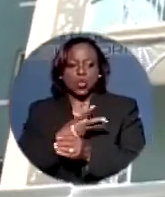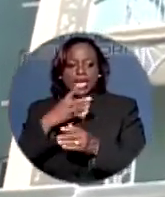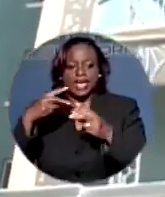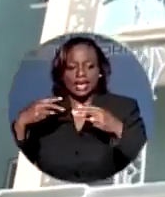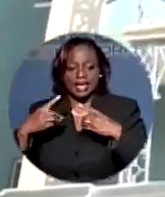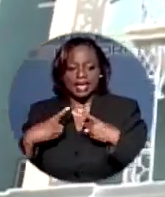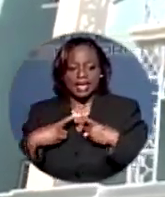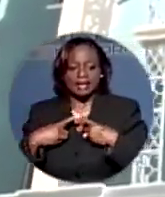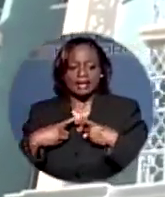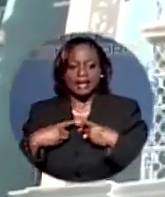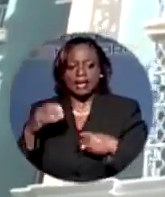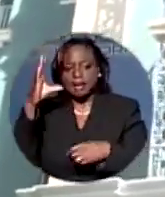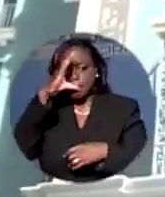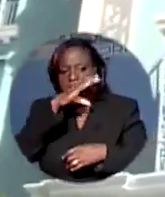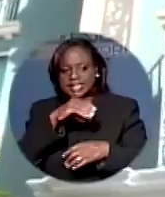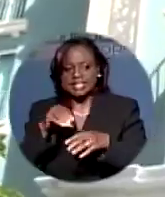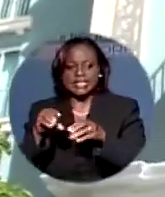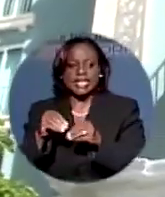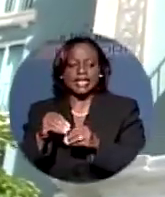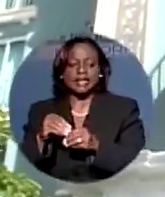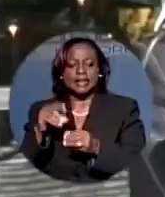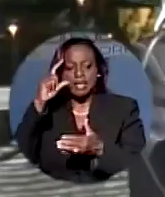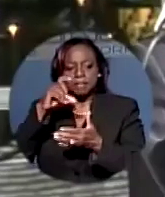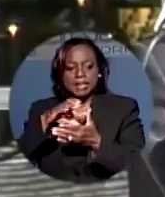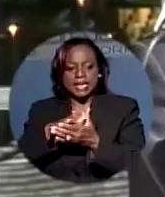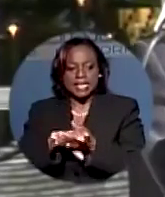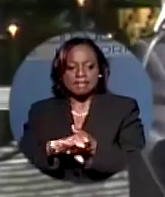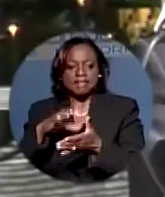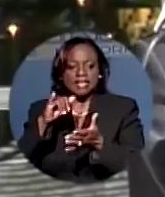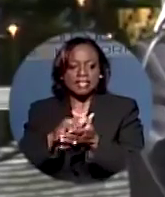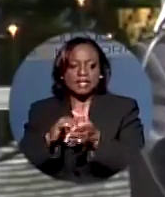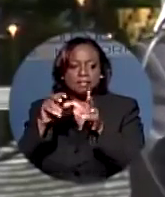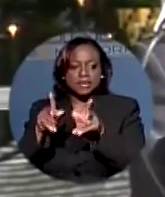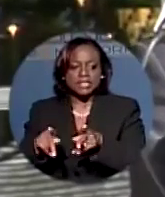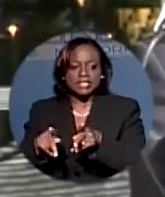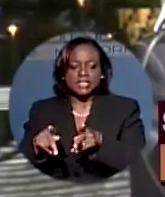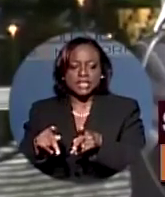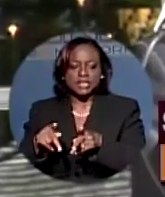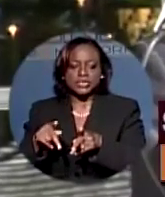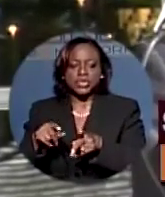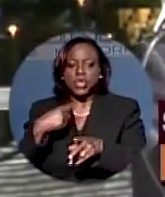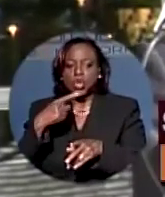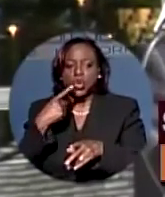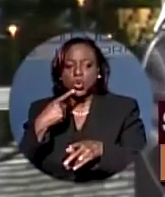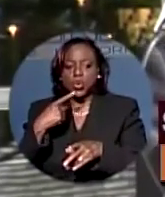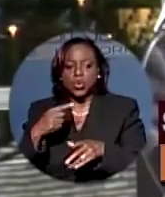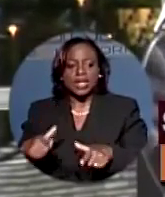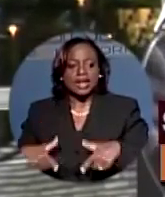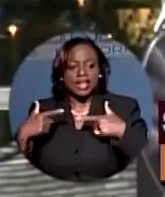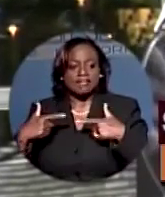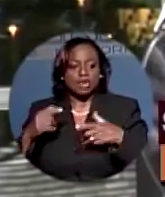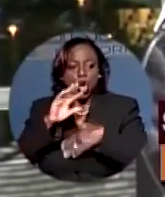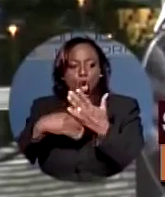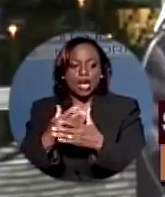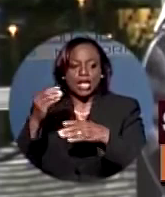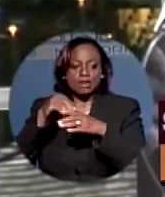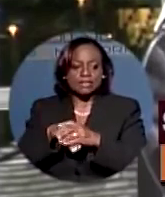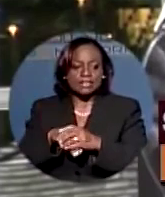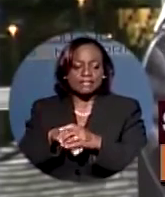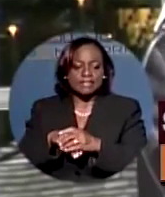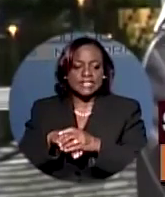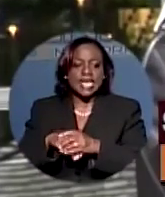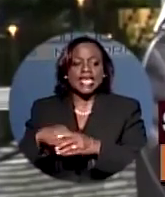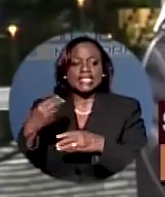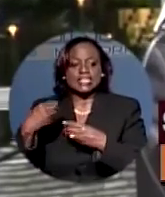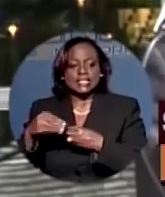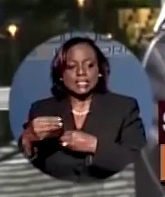that somehow people who bought all-inclusives, they came into the property, they spent all their money on the property, and then they went back home. We then did